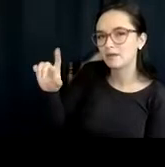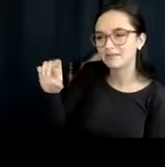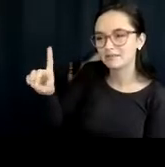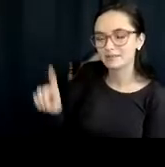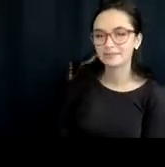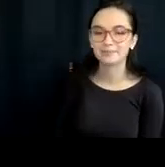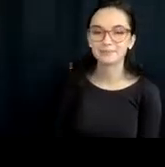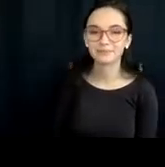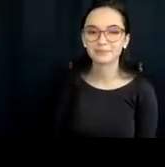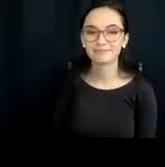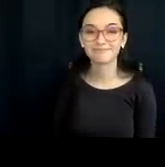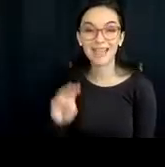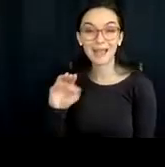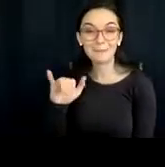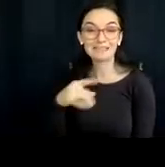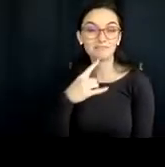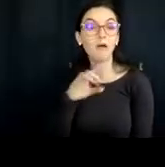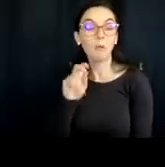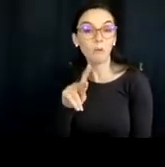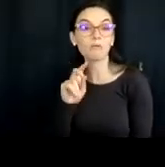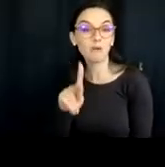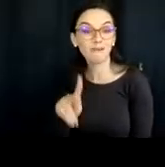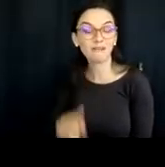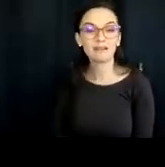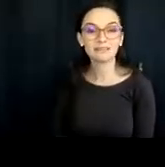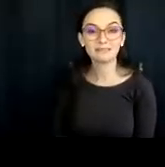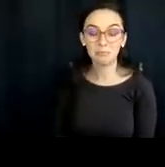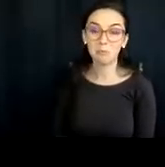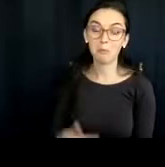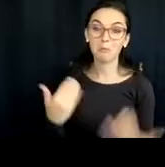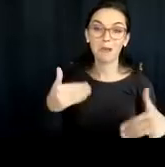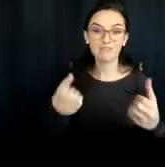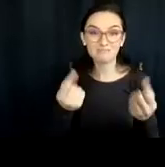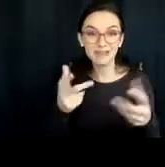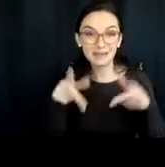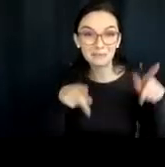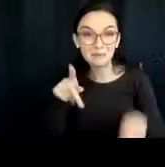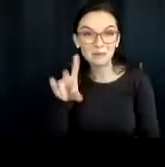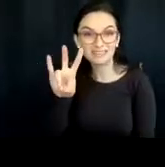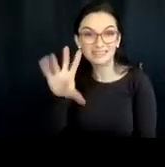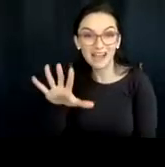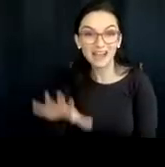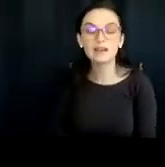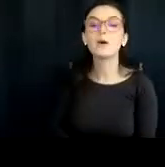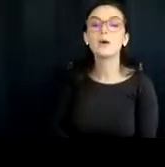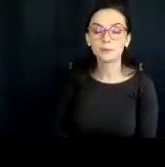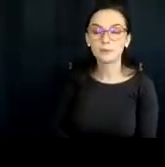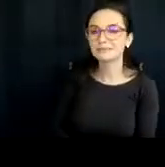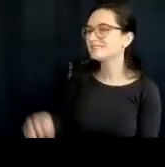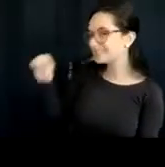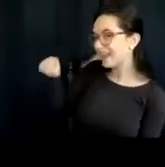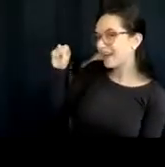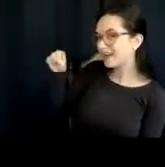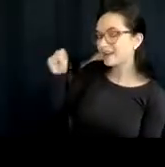Okay. So that's still a lot. 75 players dressed down maybe? Wow. Okay, here